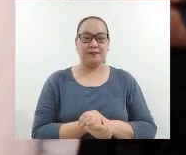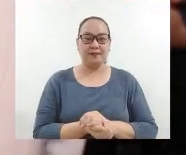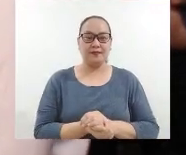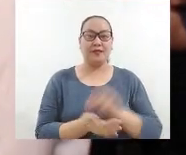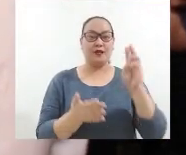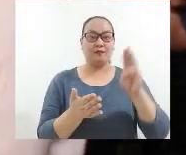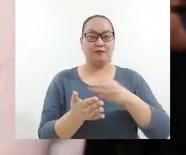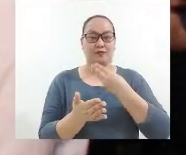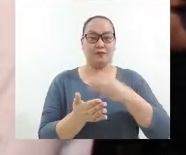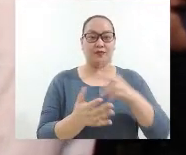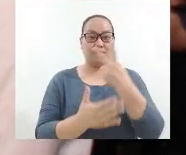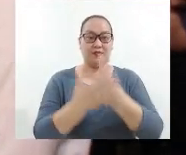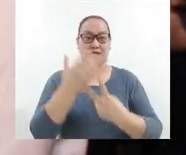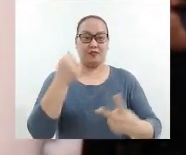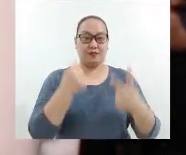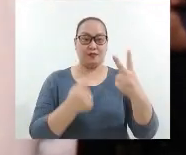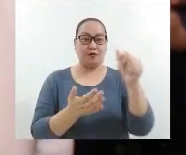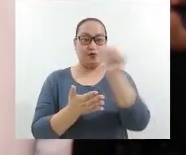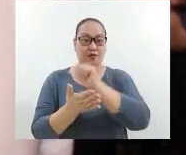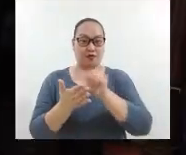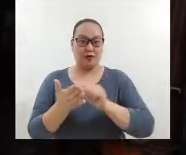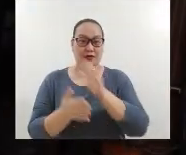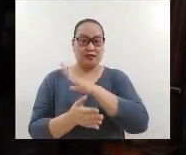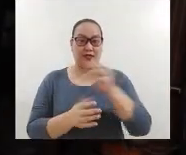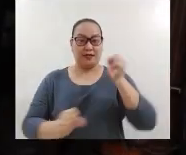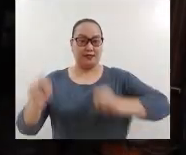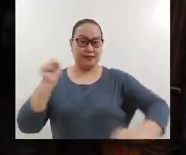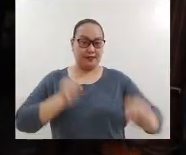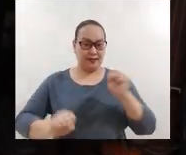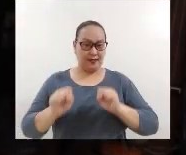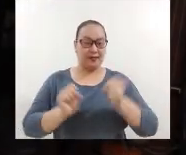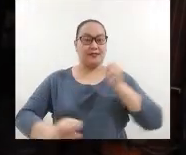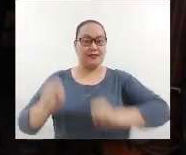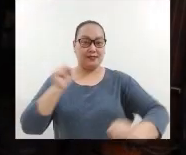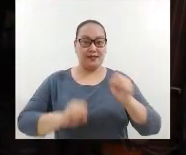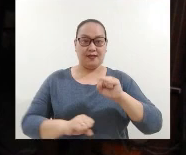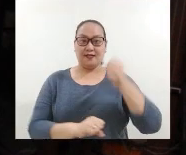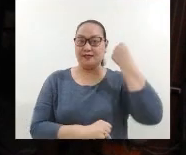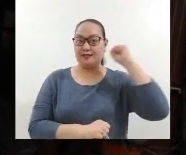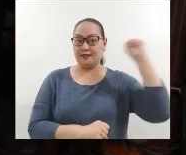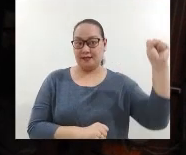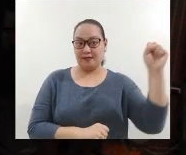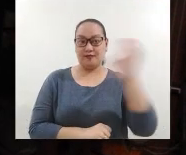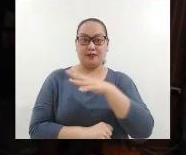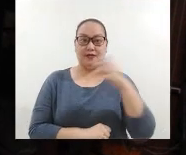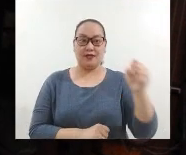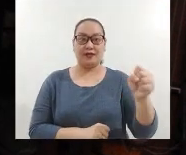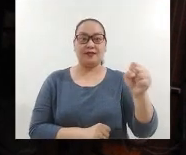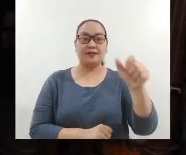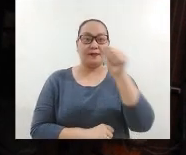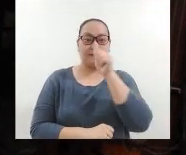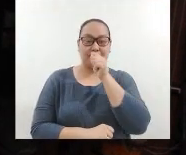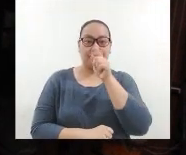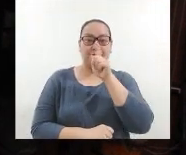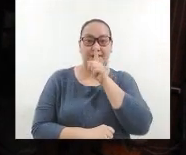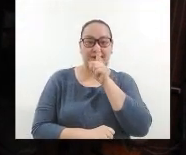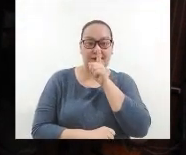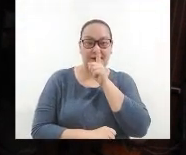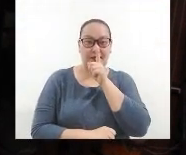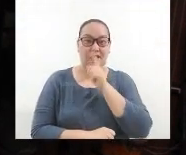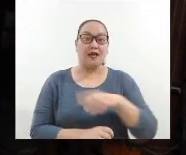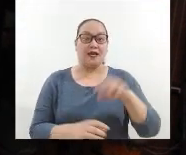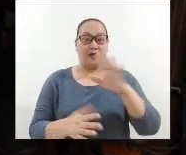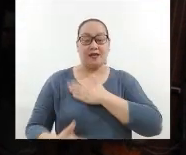Music is both an art and a science. It is the science of sound and silence, and it aims to express the